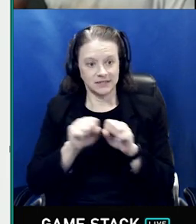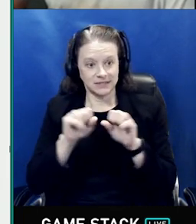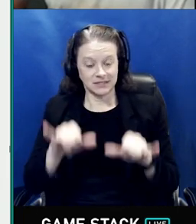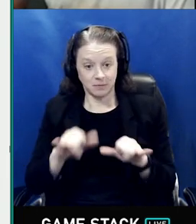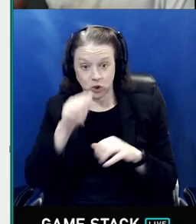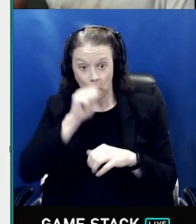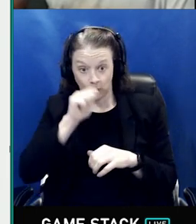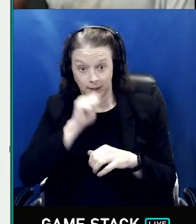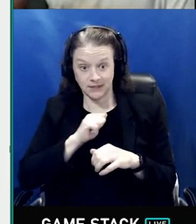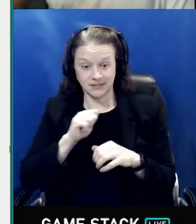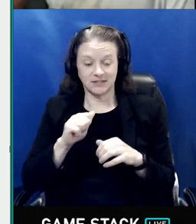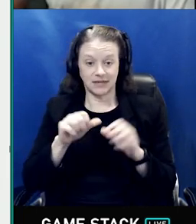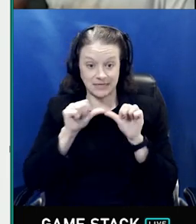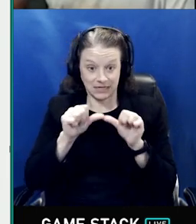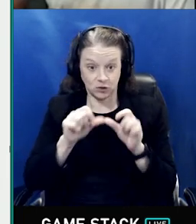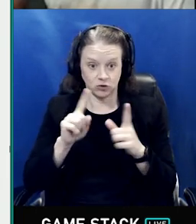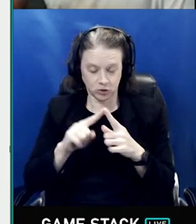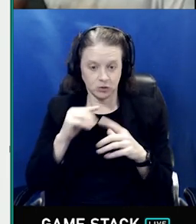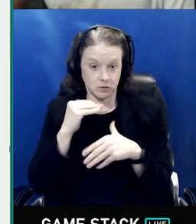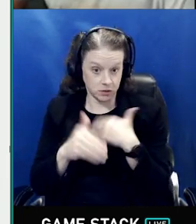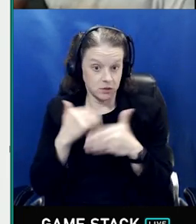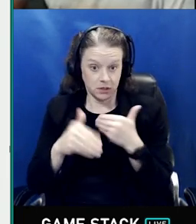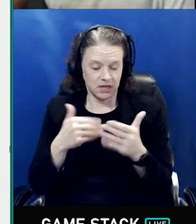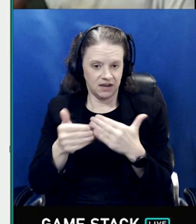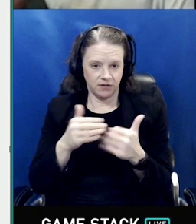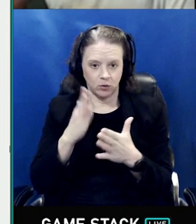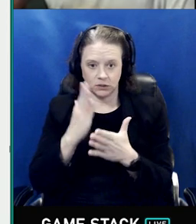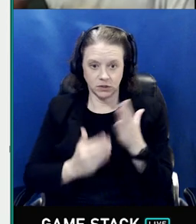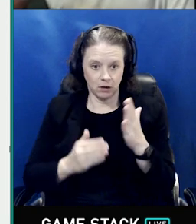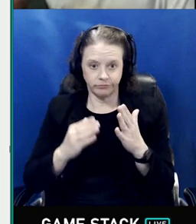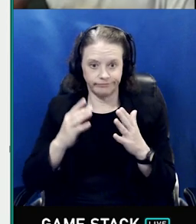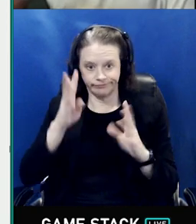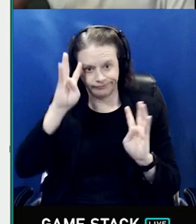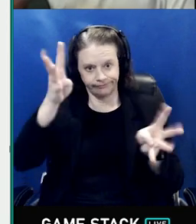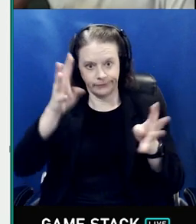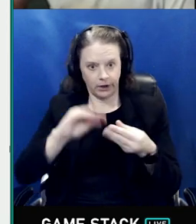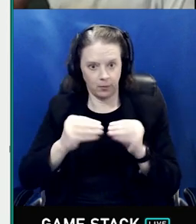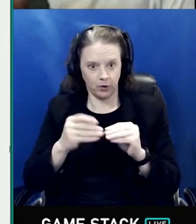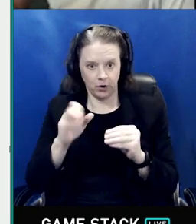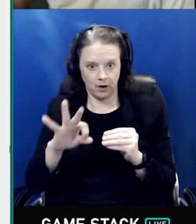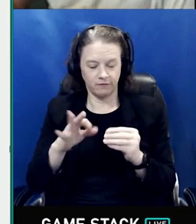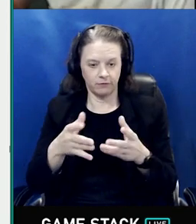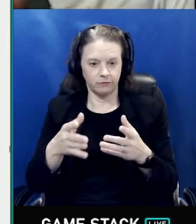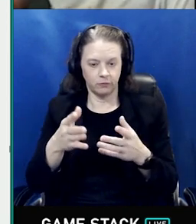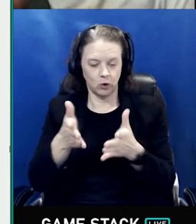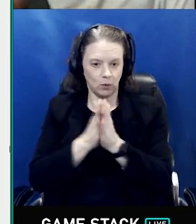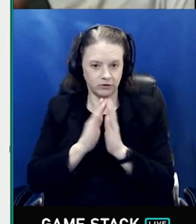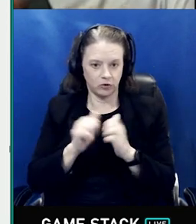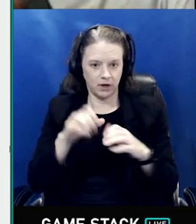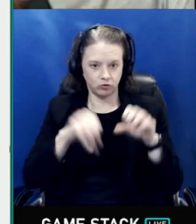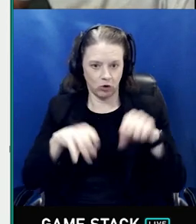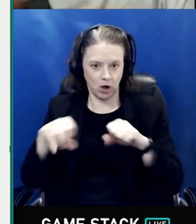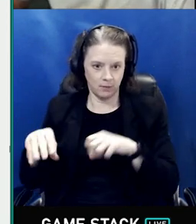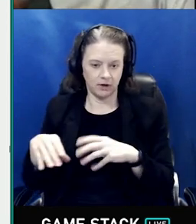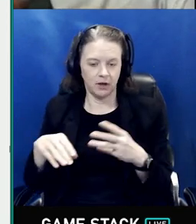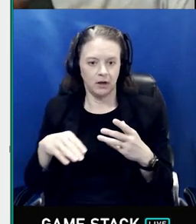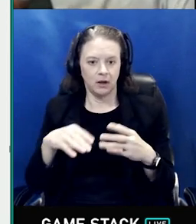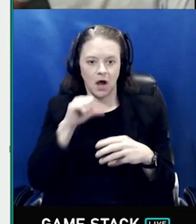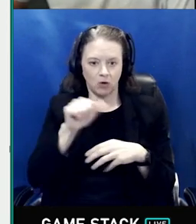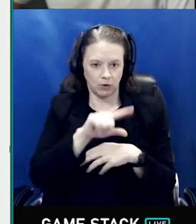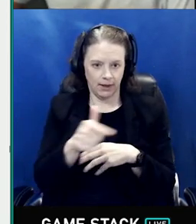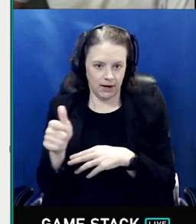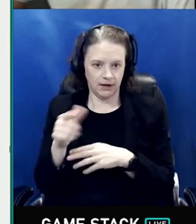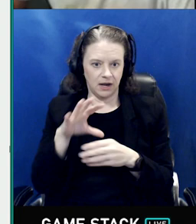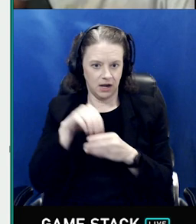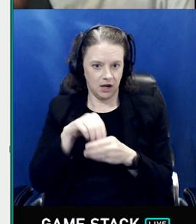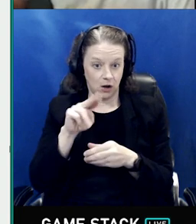arbitrary number of messages being dropped or delayed on the network between the nodes. So simply put, CAP